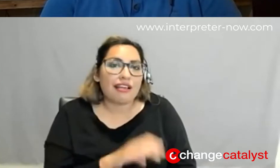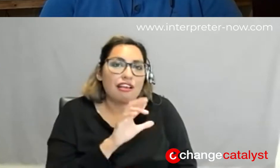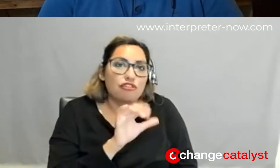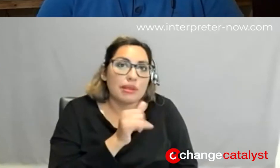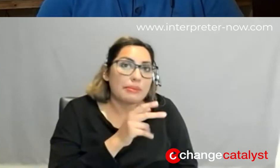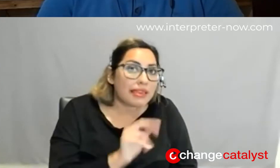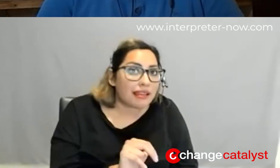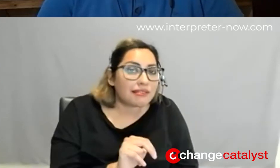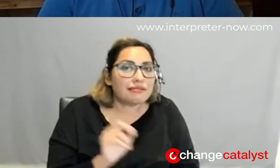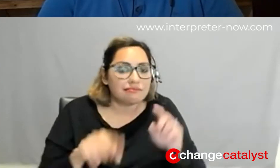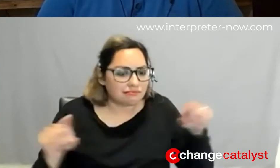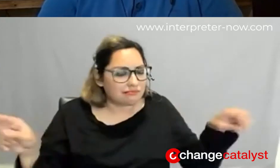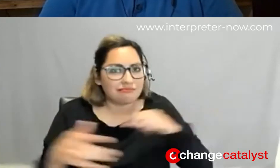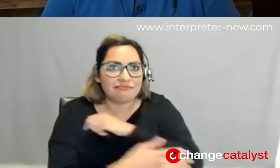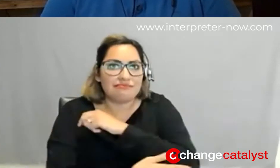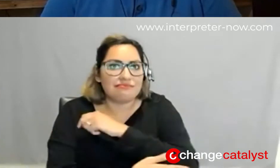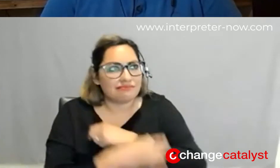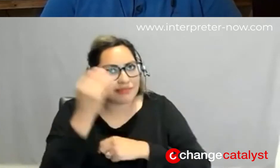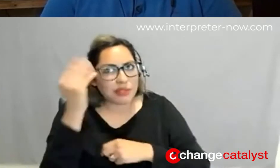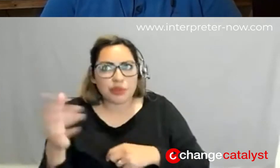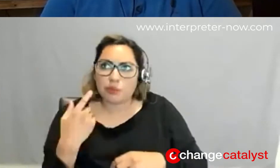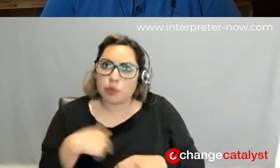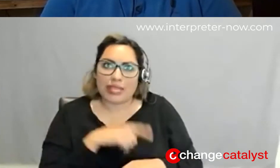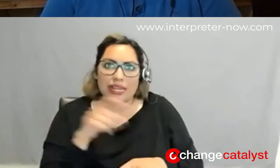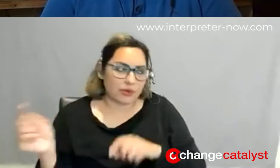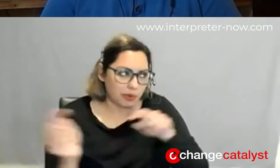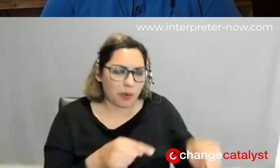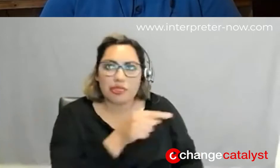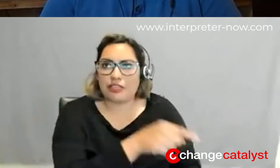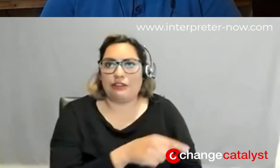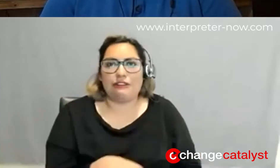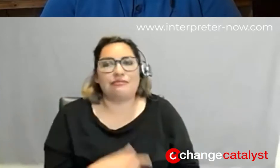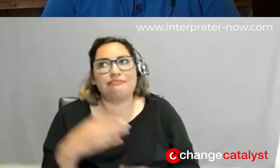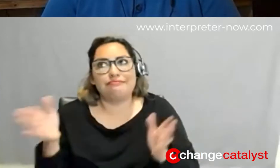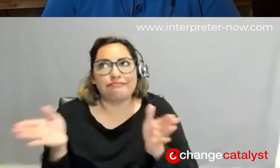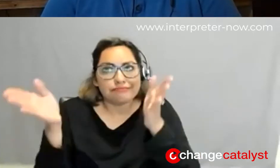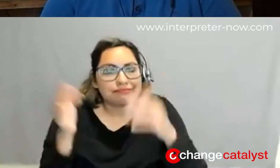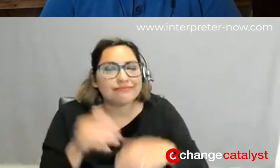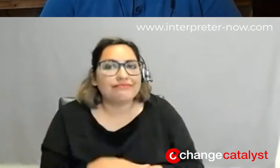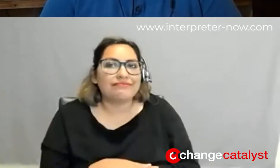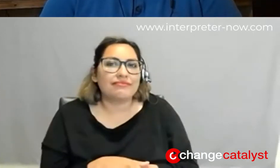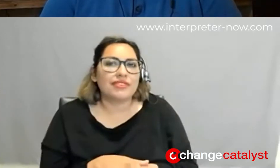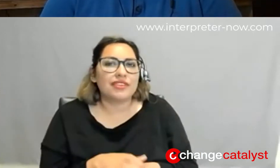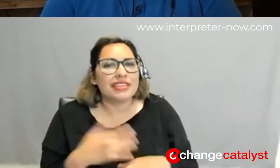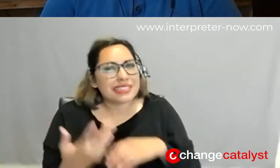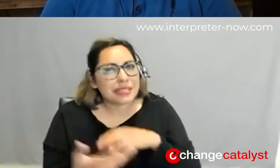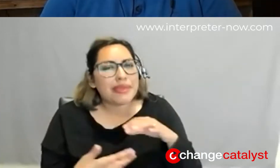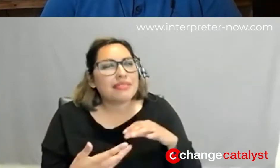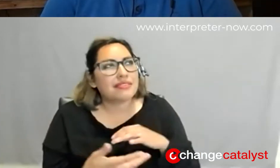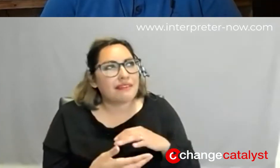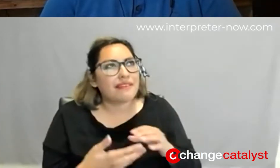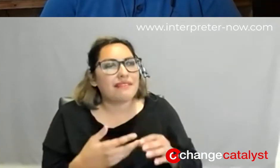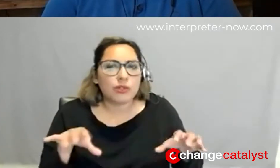there. So, that's what I do. It's always a mix of humane things